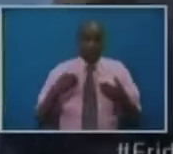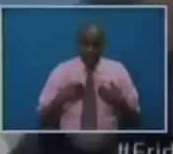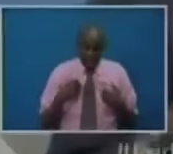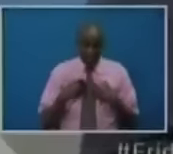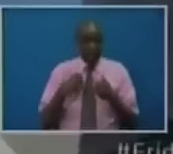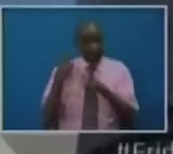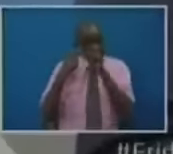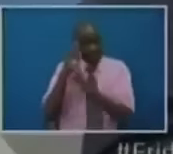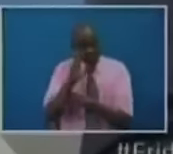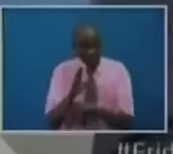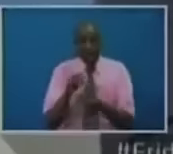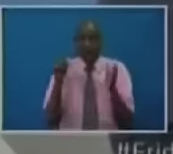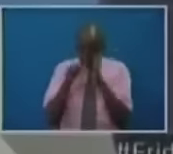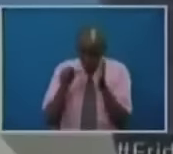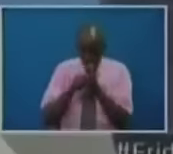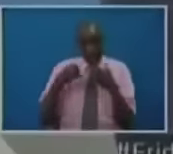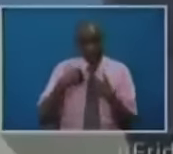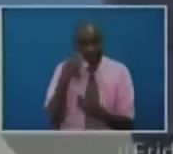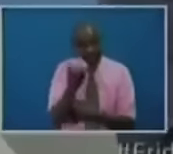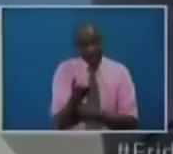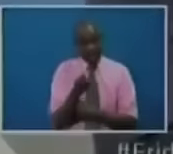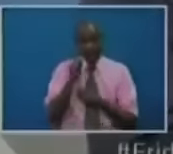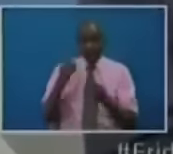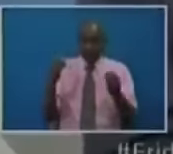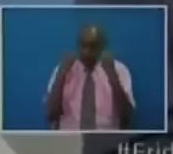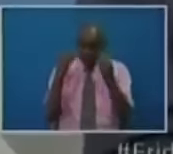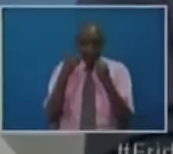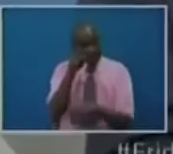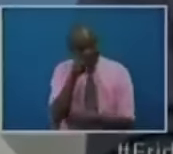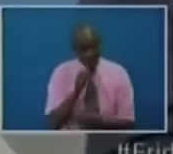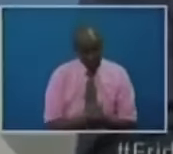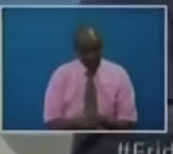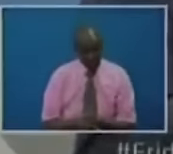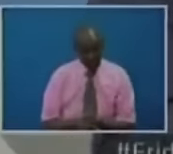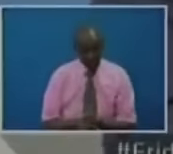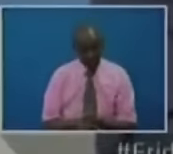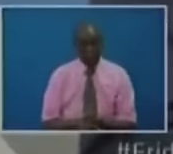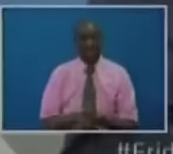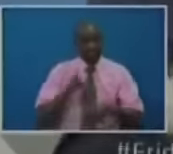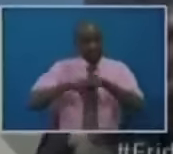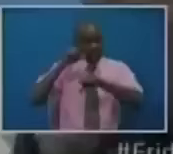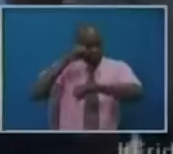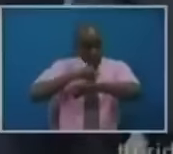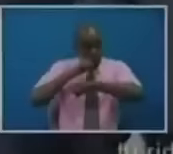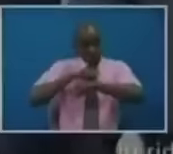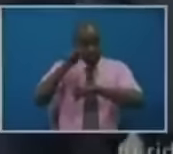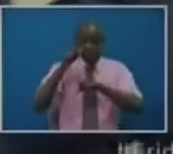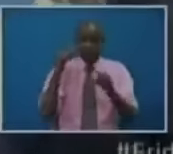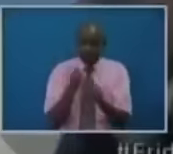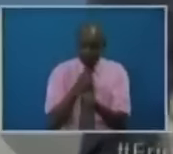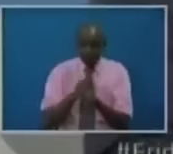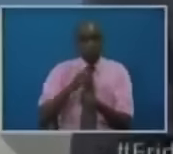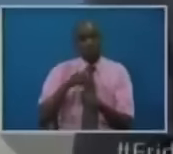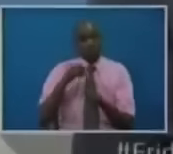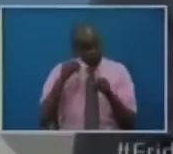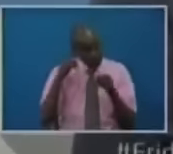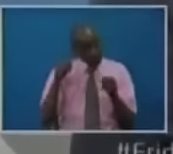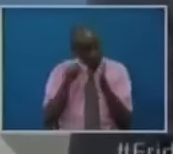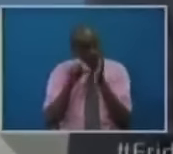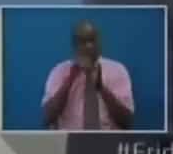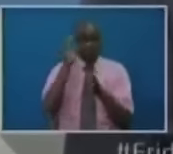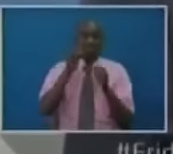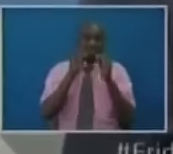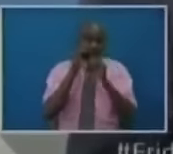Okay. Because the problems that you go through, they are teachers. In school, you cannot learn what the problems can teach you.